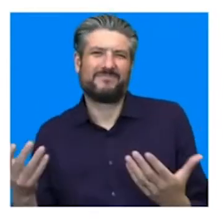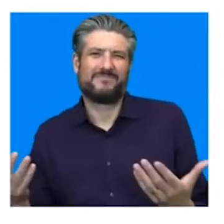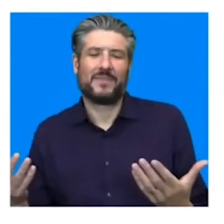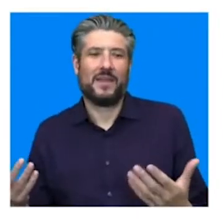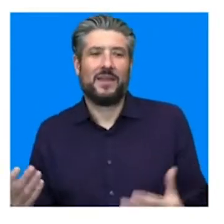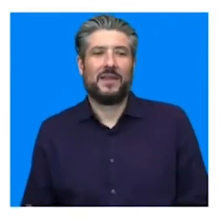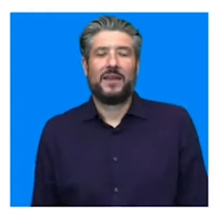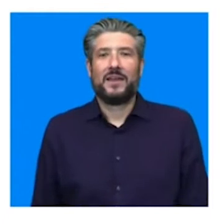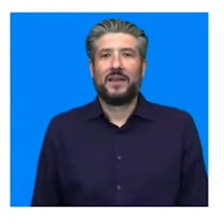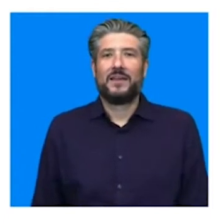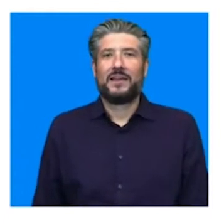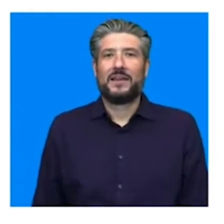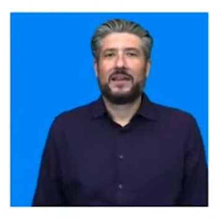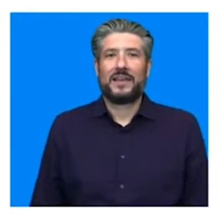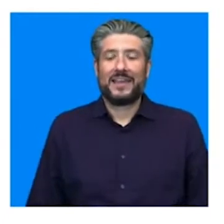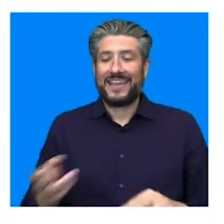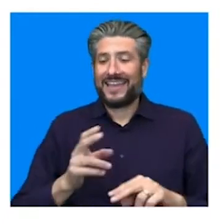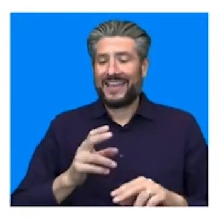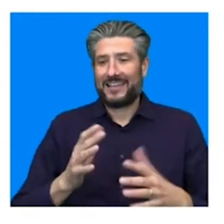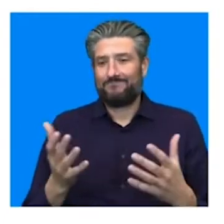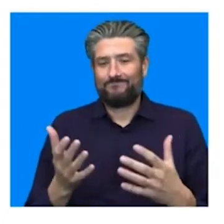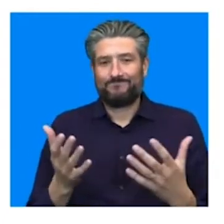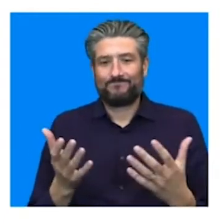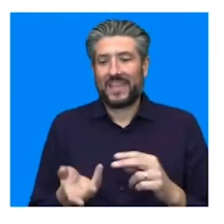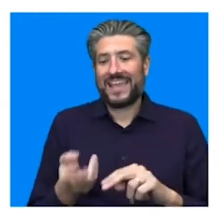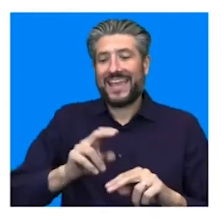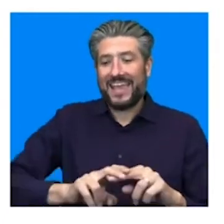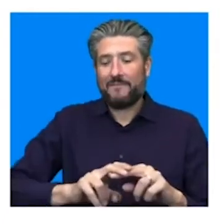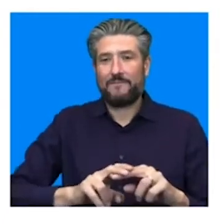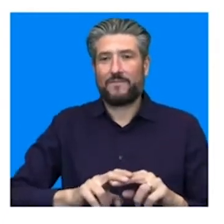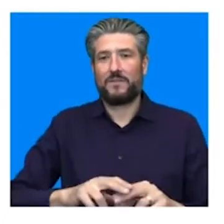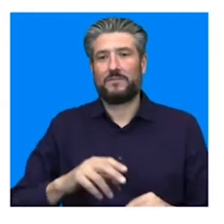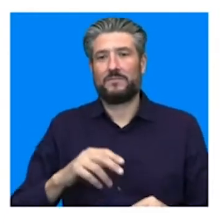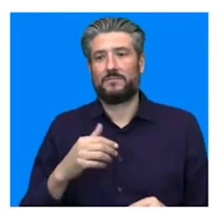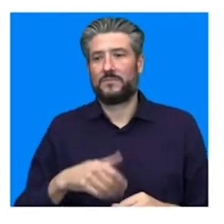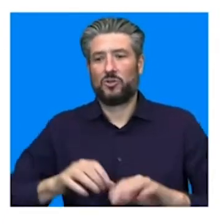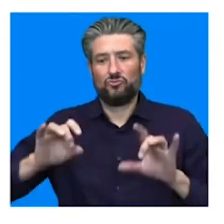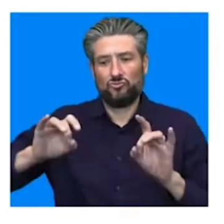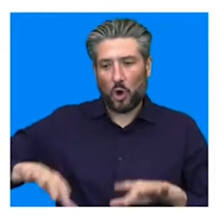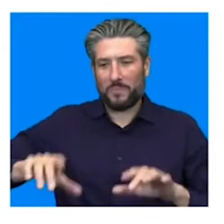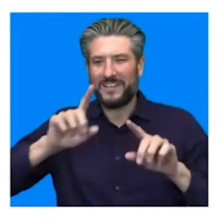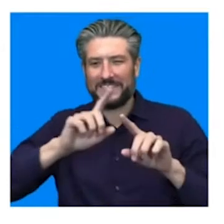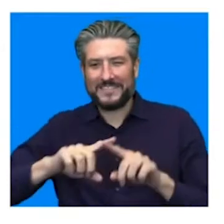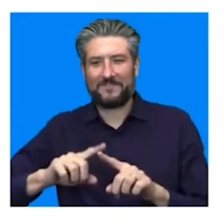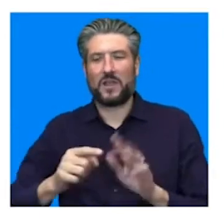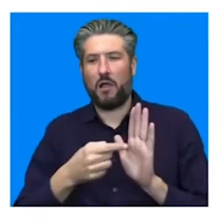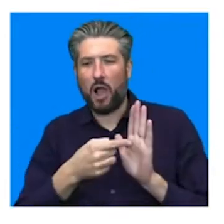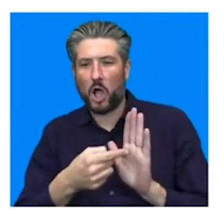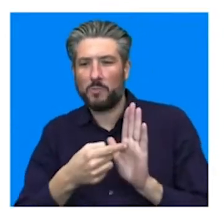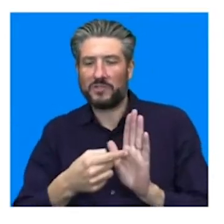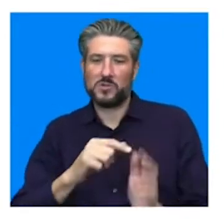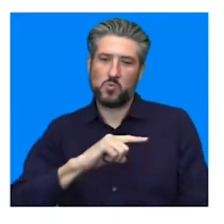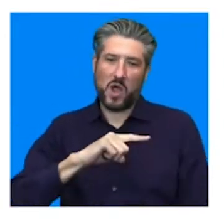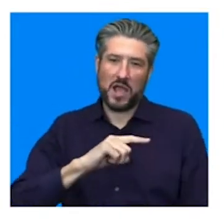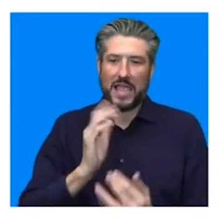even if we strip away all of the compassionate arguments for investing in accessibility. If it's only like a